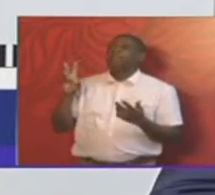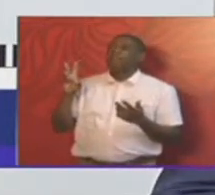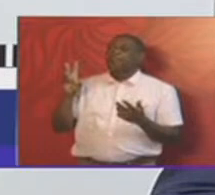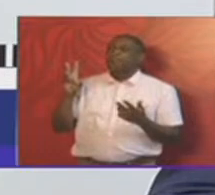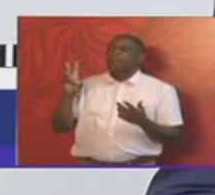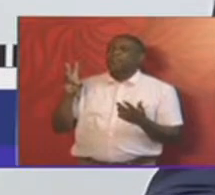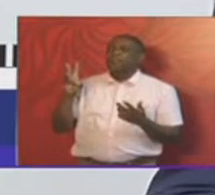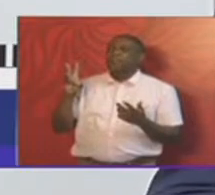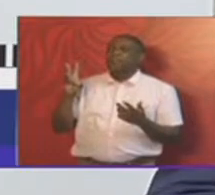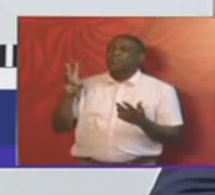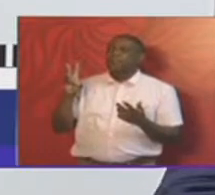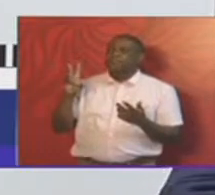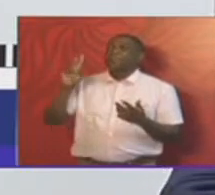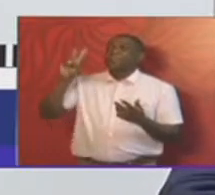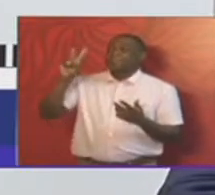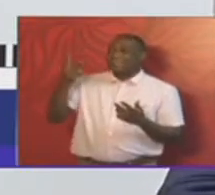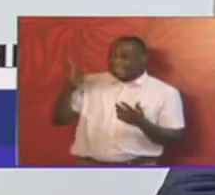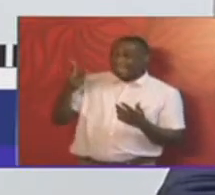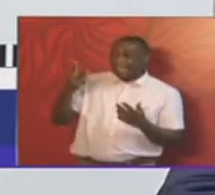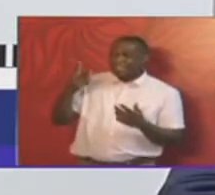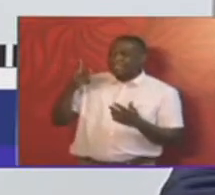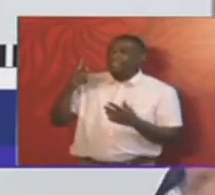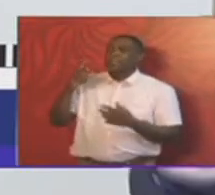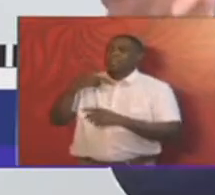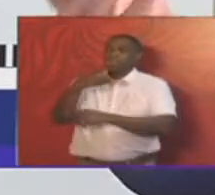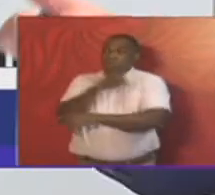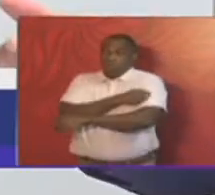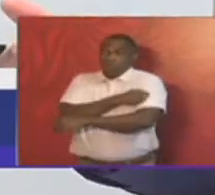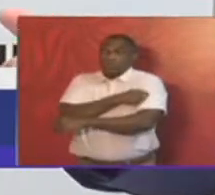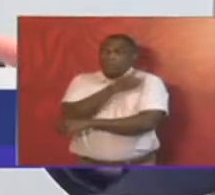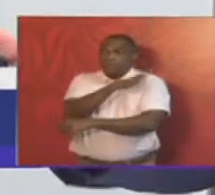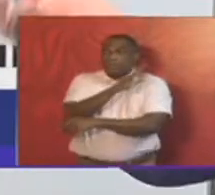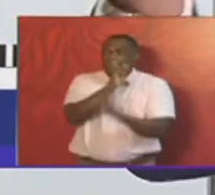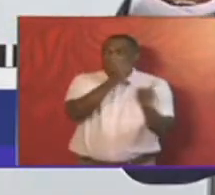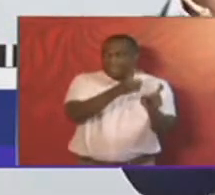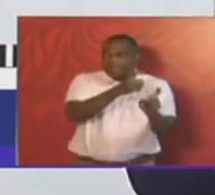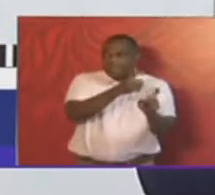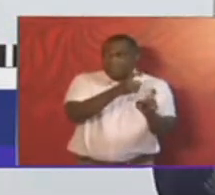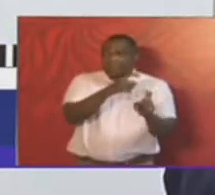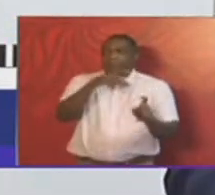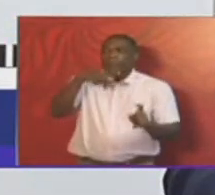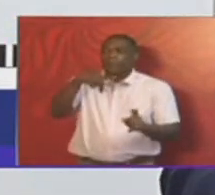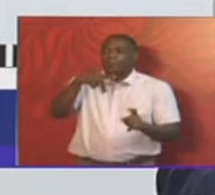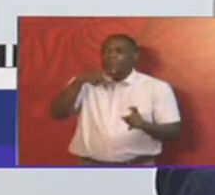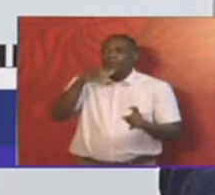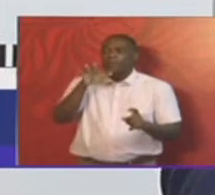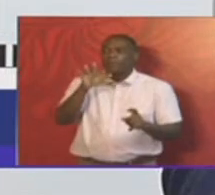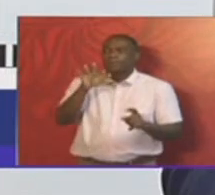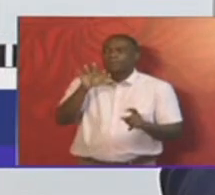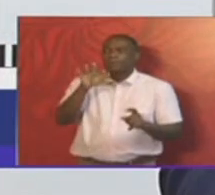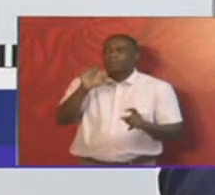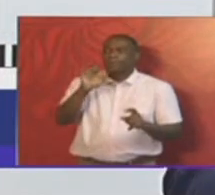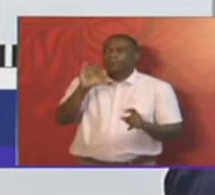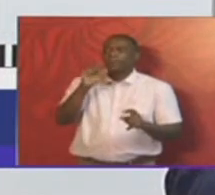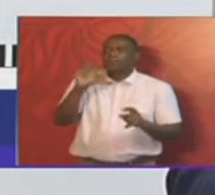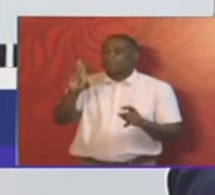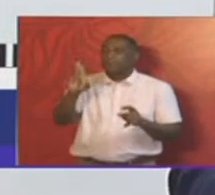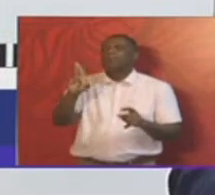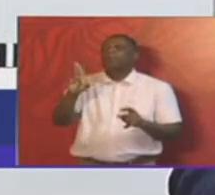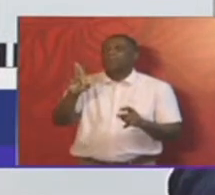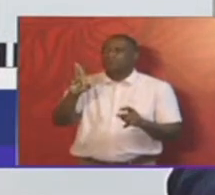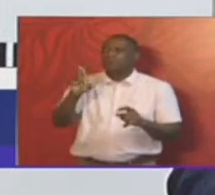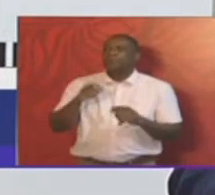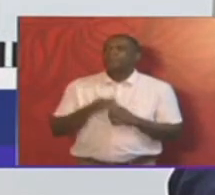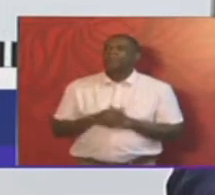6 second doses of Pfizer to children who return to these shores who received their